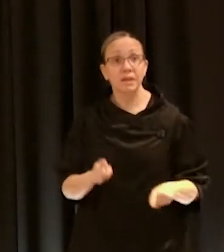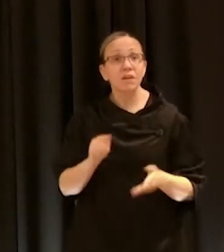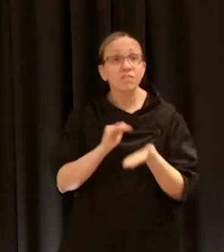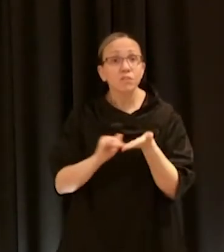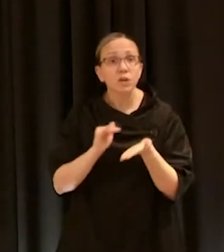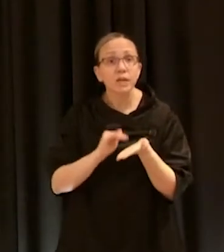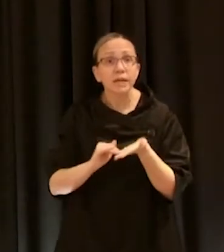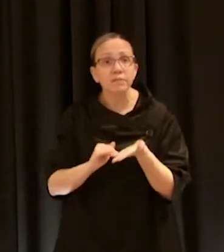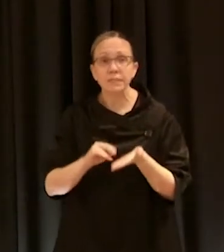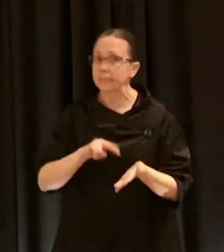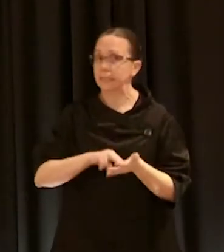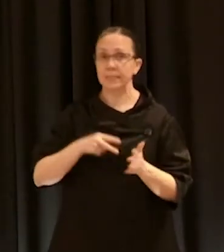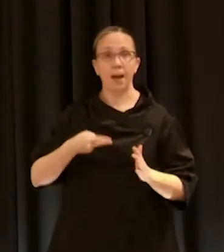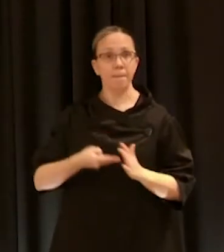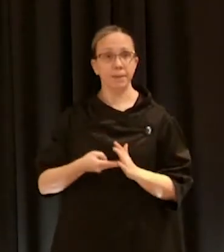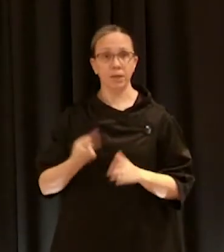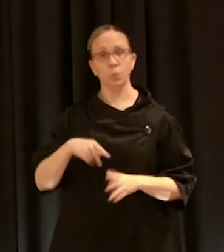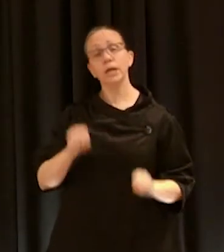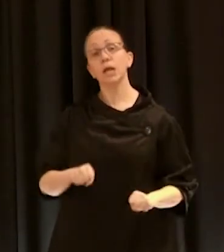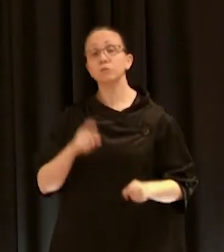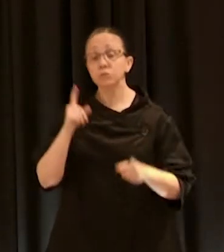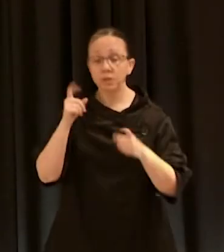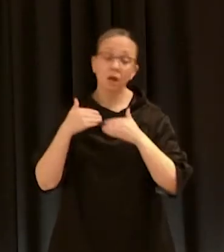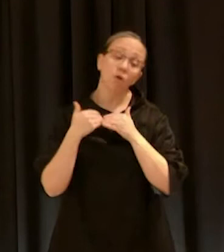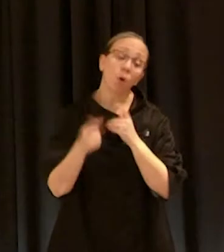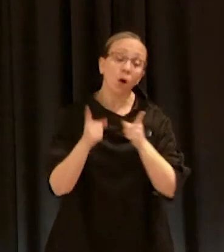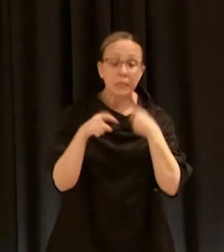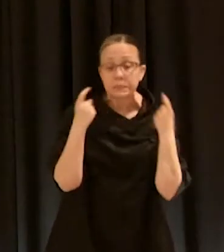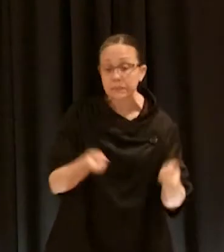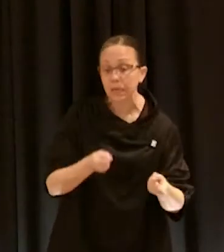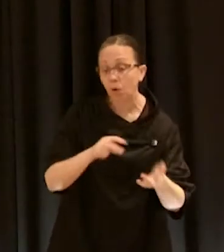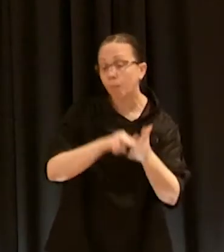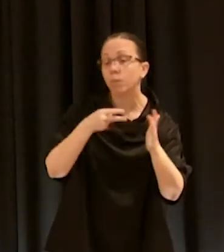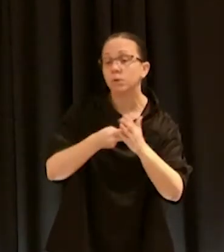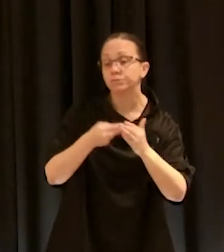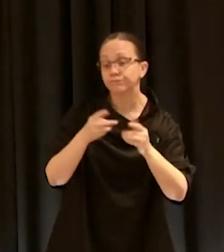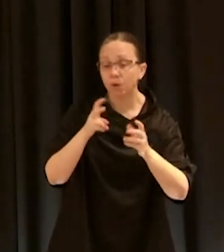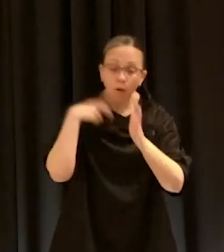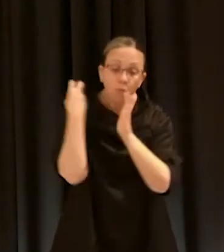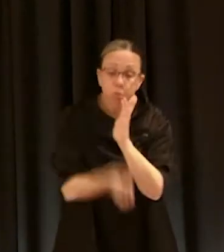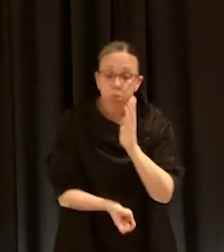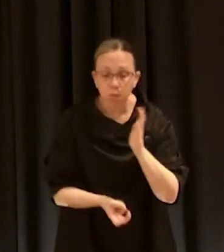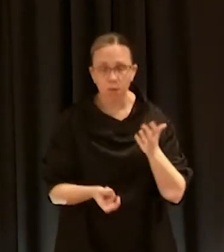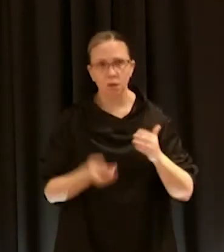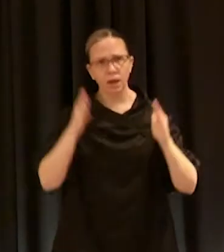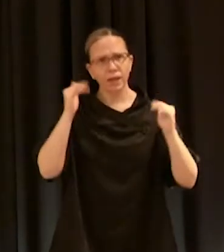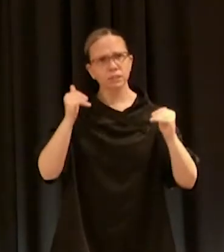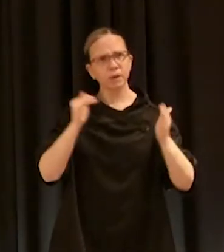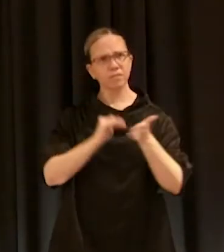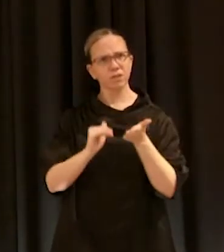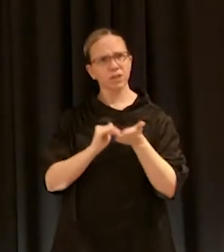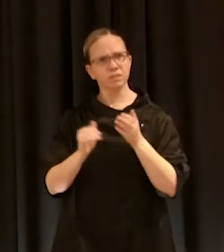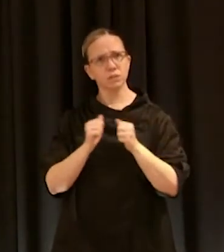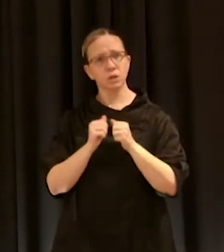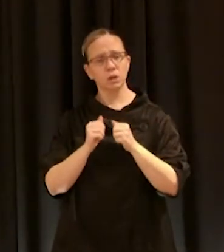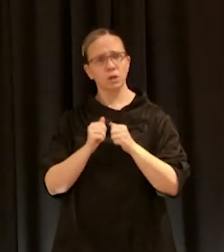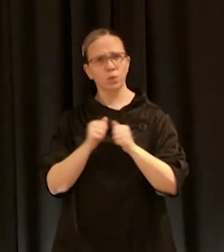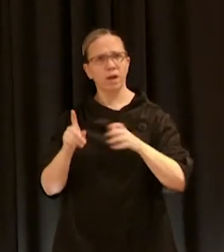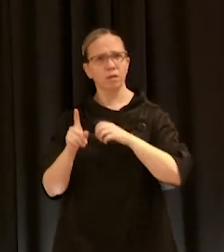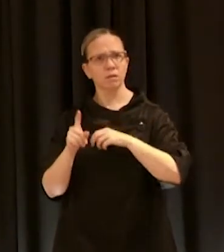forgiveness does not mean that we can just sin on purpose and expect forgiveness without